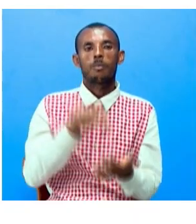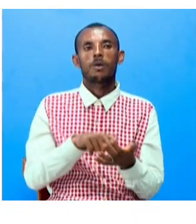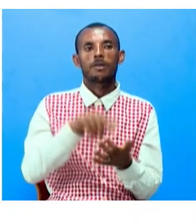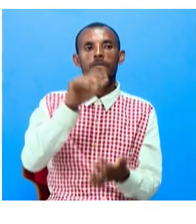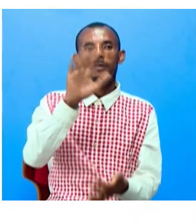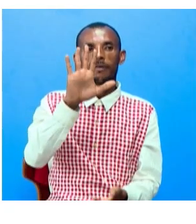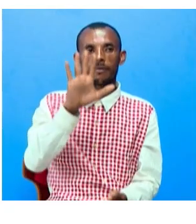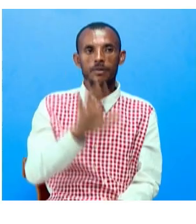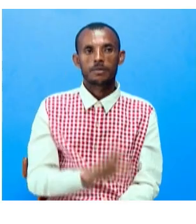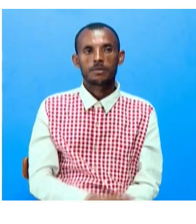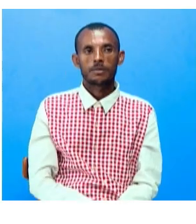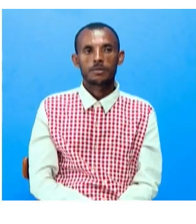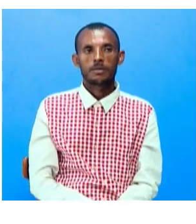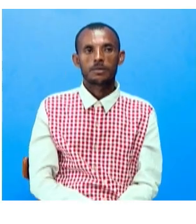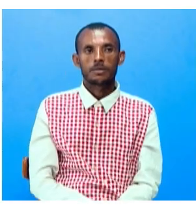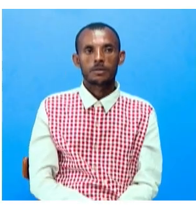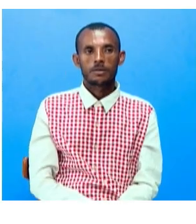1.5.